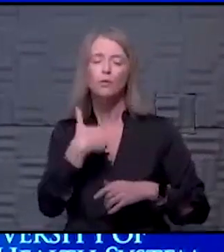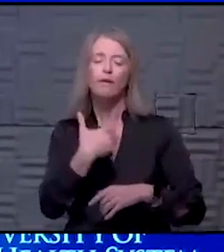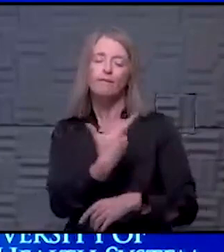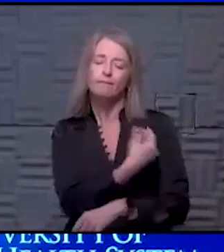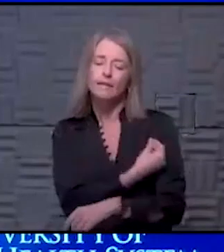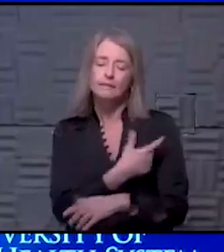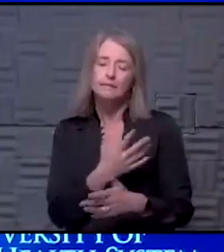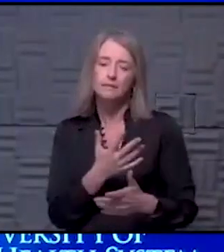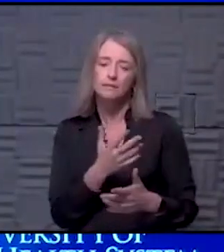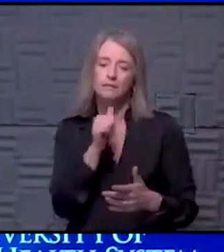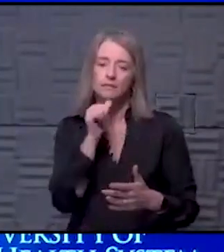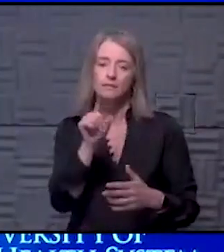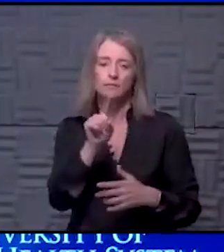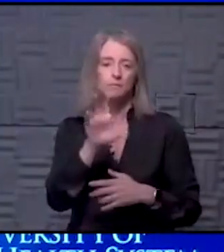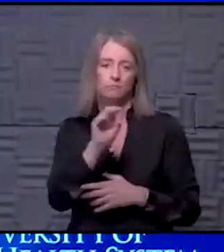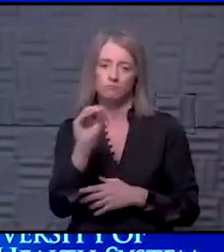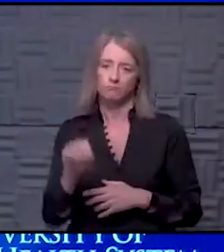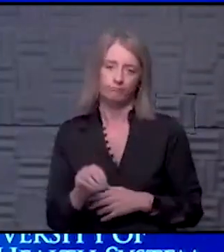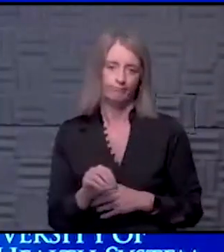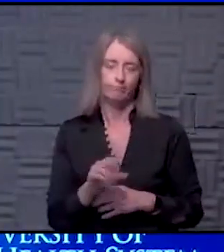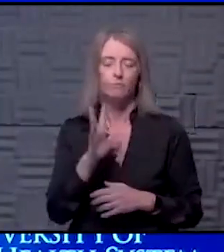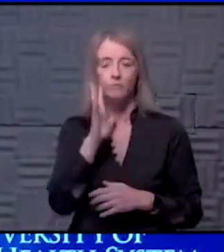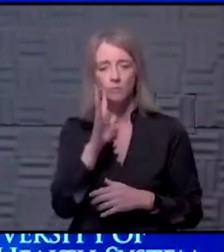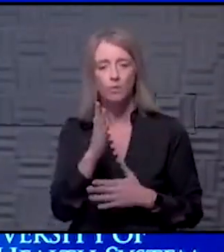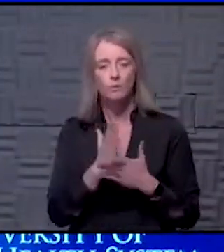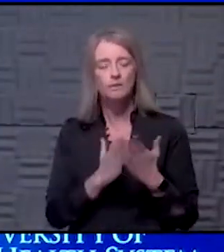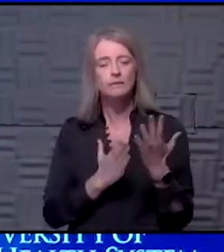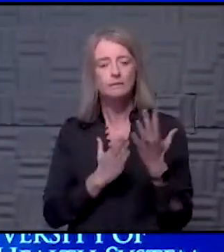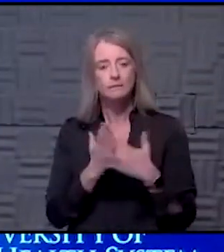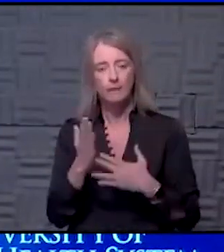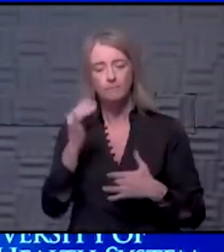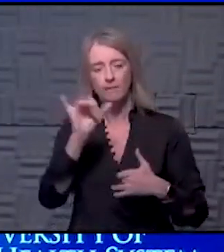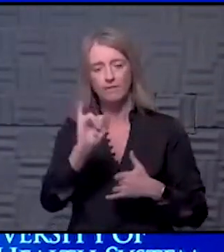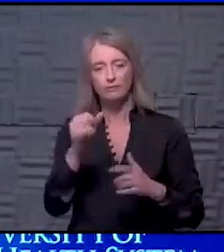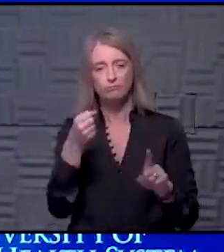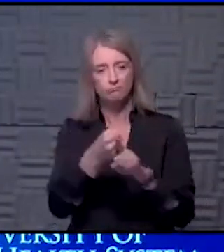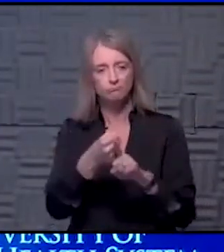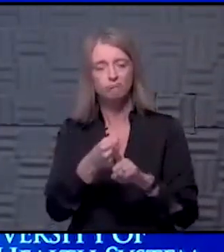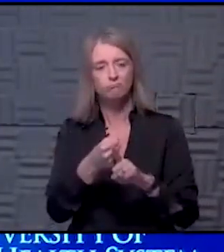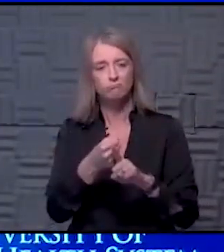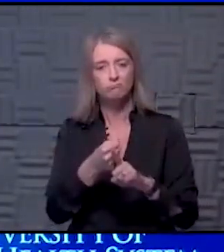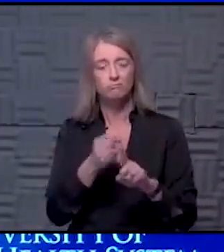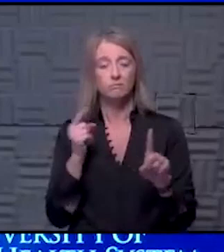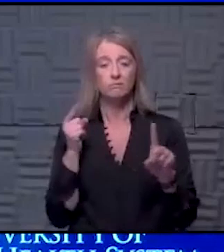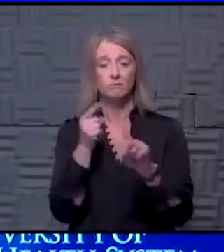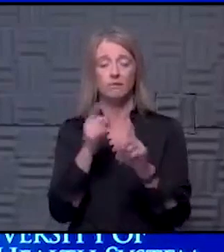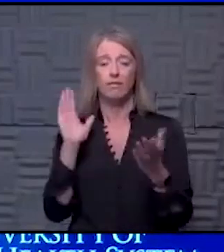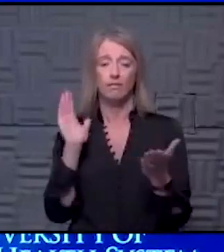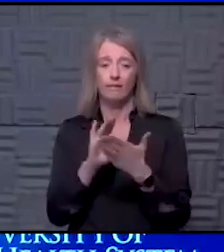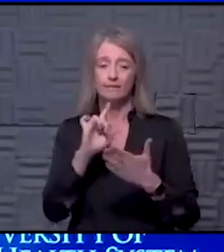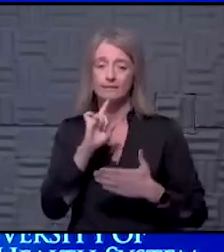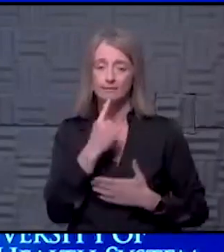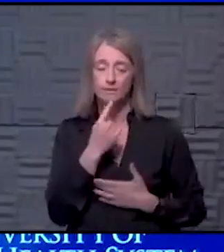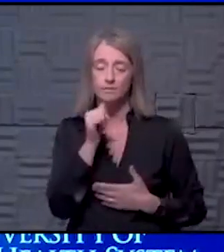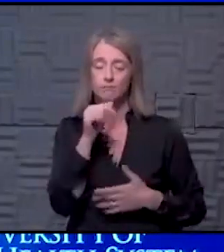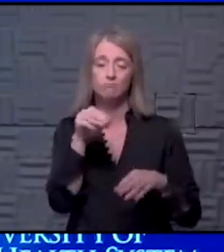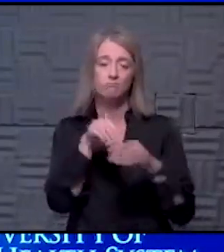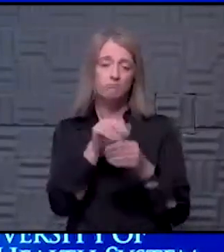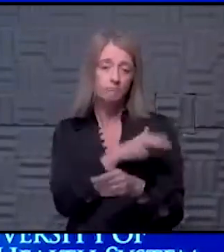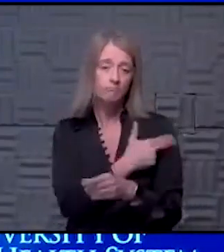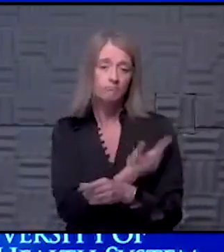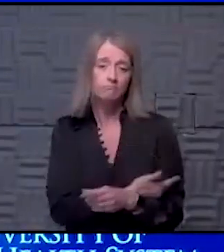who are vaccinated, is not 100%. So there will be breakthrough infections. Now, the goal is that they're less severe, that they don't end up in the